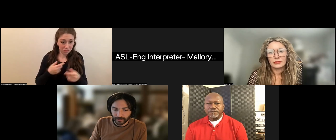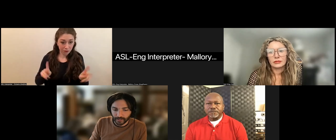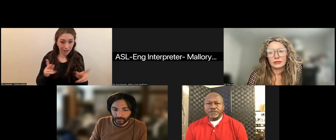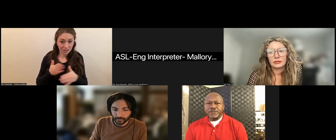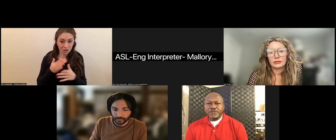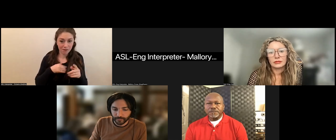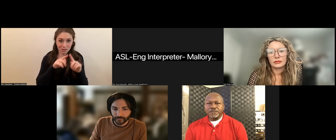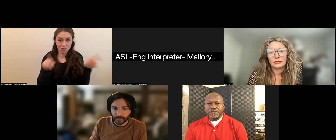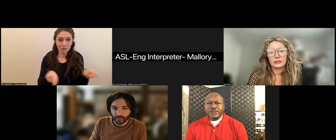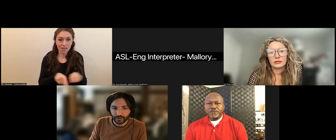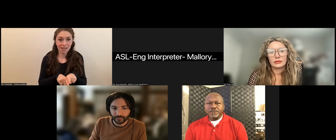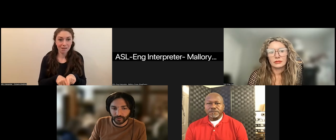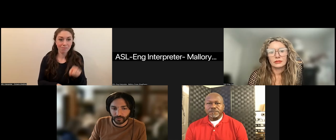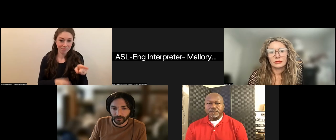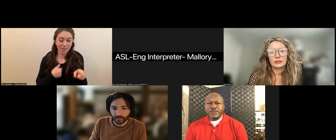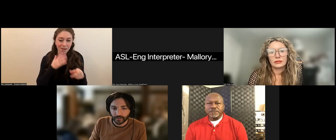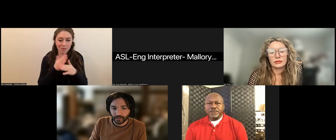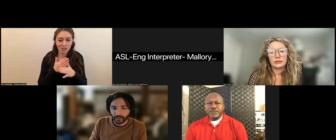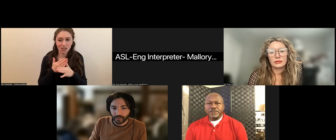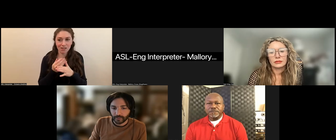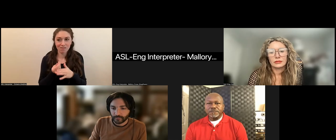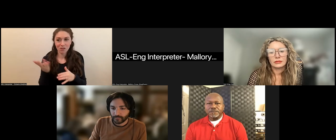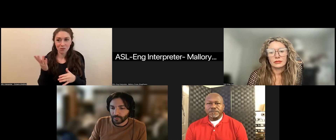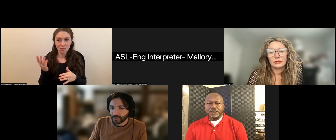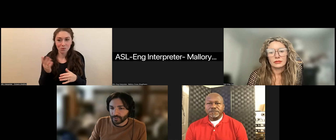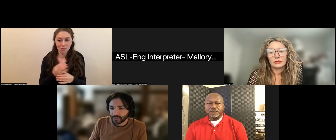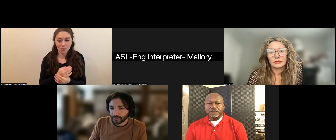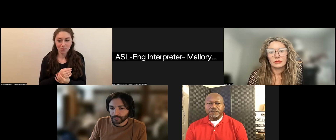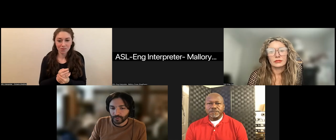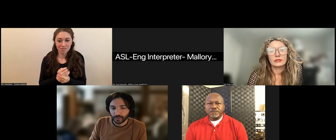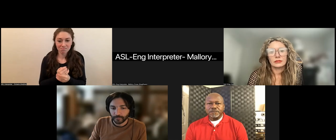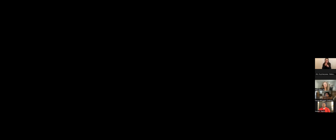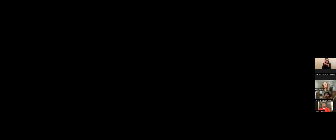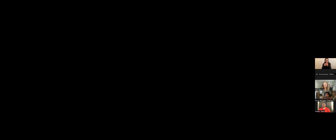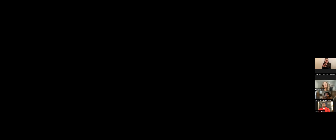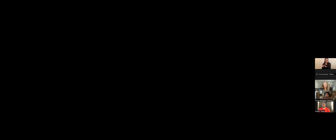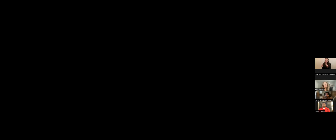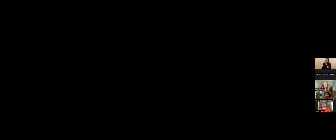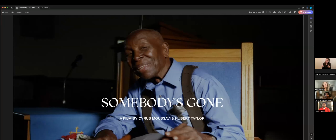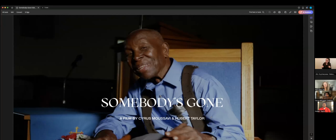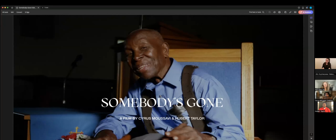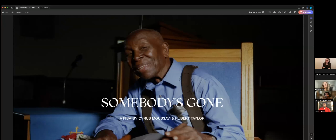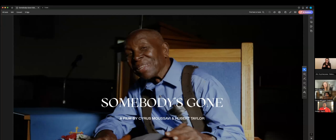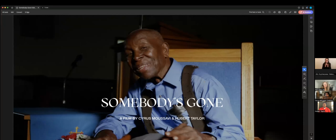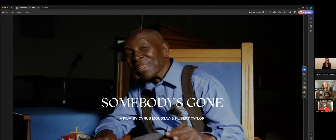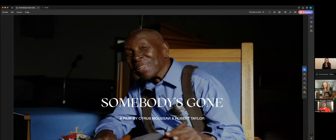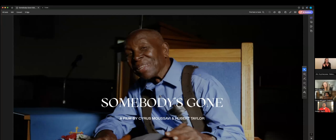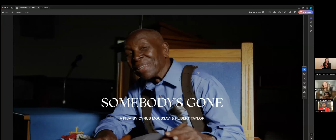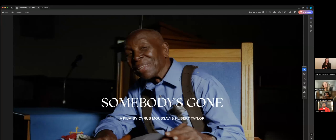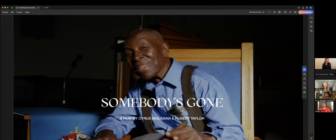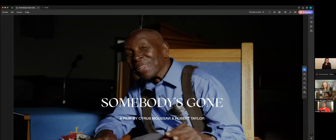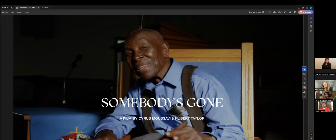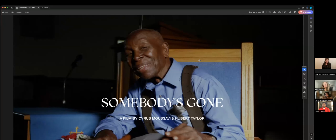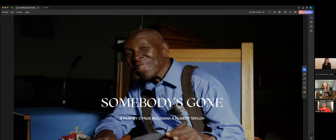can share a few Please images. Do. You just sure. have to request it. Yeah.